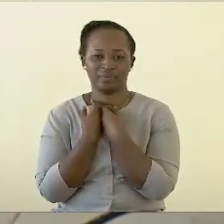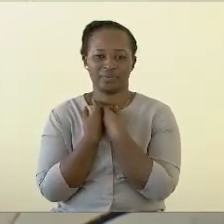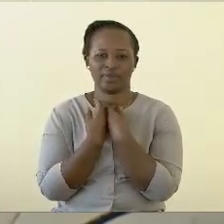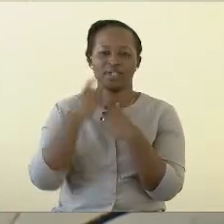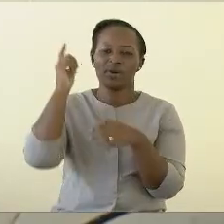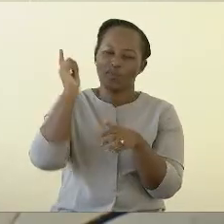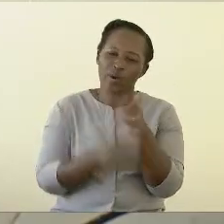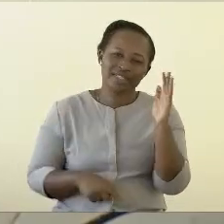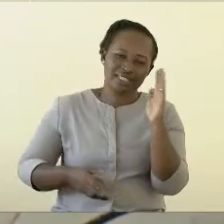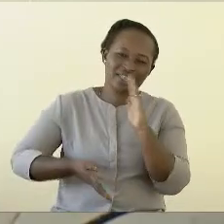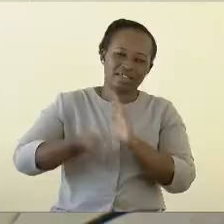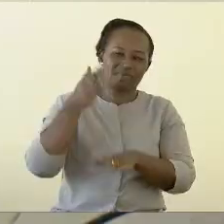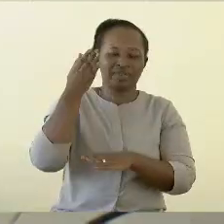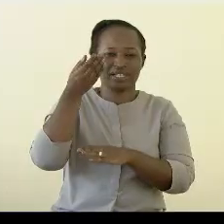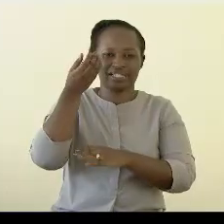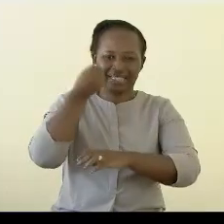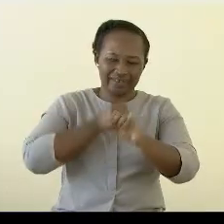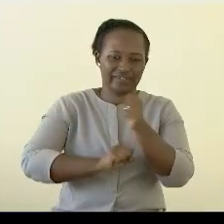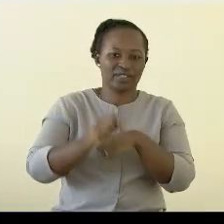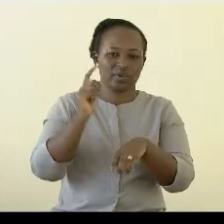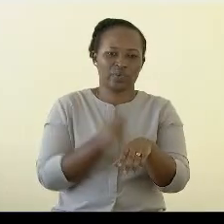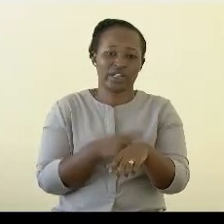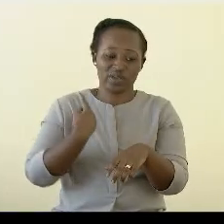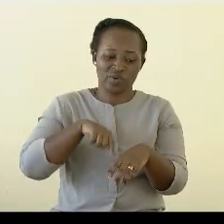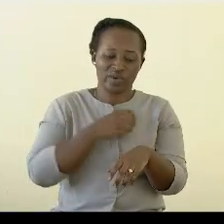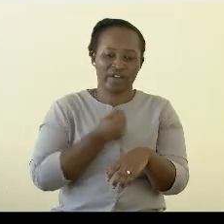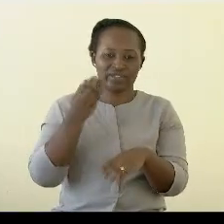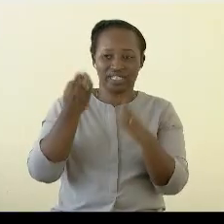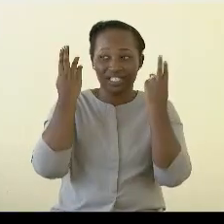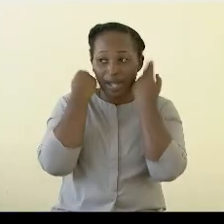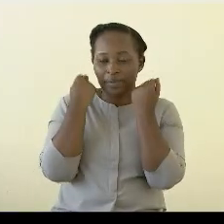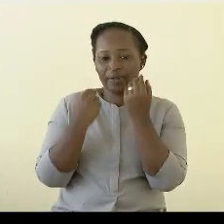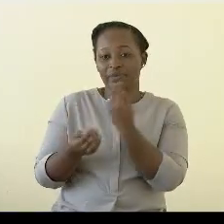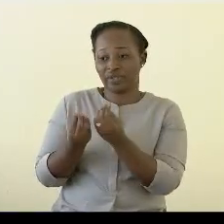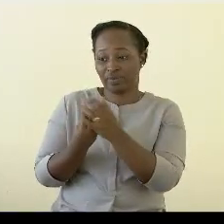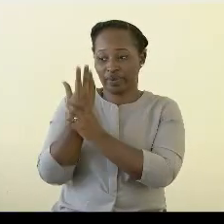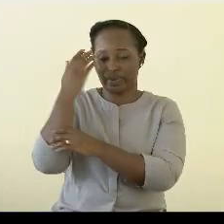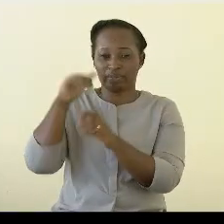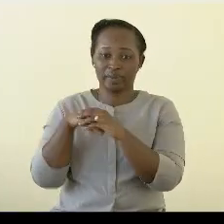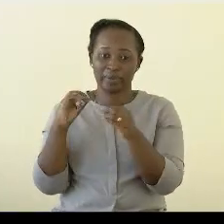the immediate effect when we have these rabbits rising in numbers